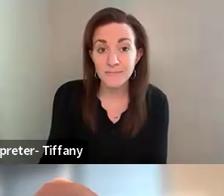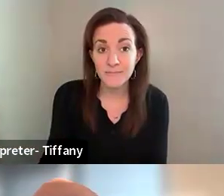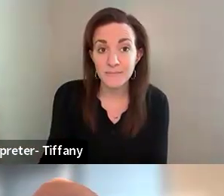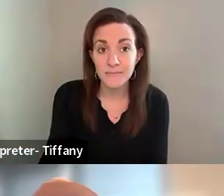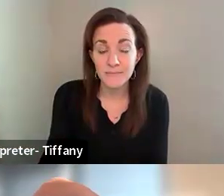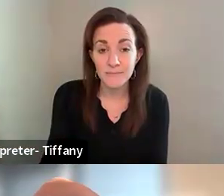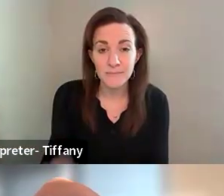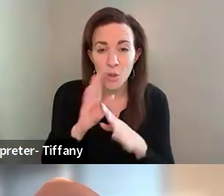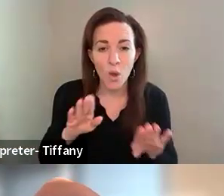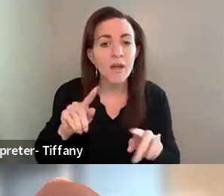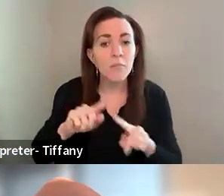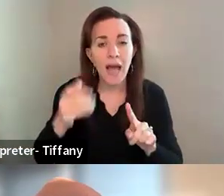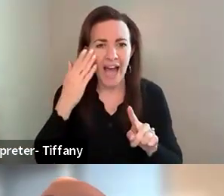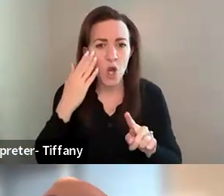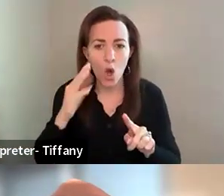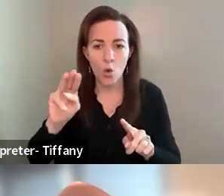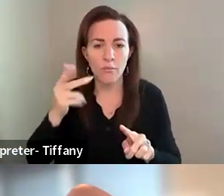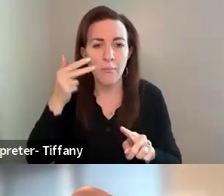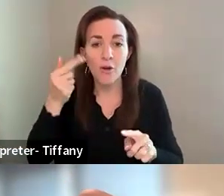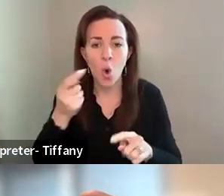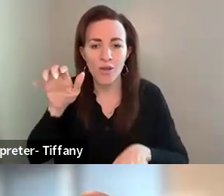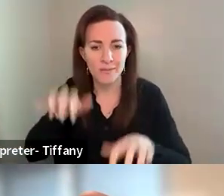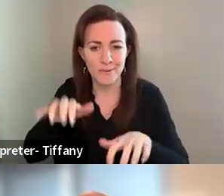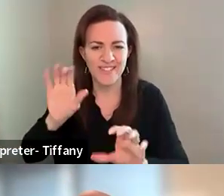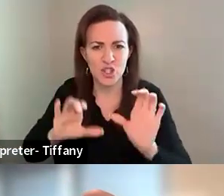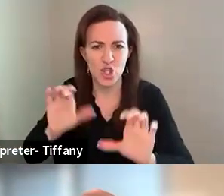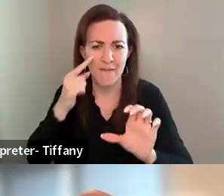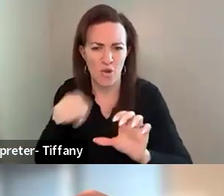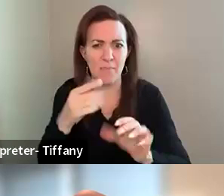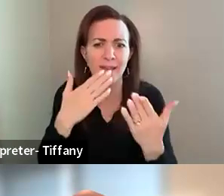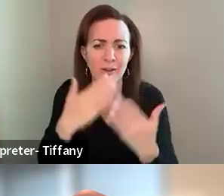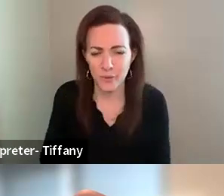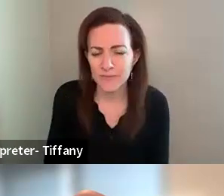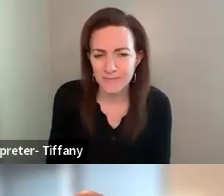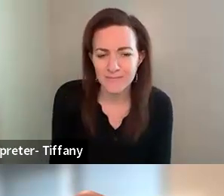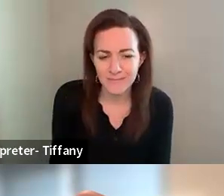All right, if so, and I know, Michael, you always put the information in the chat, so thank you so much.